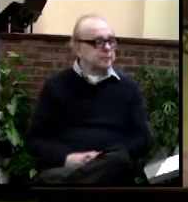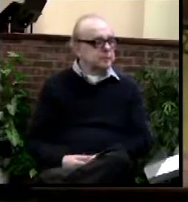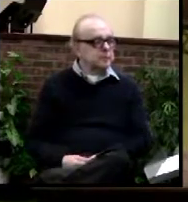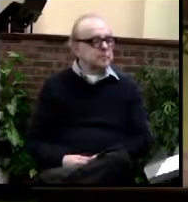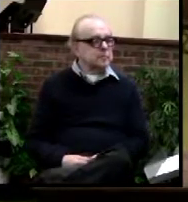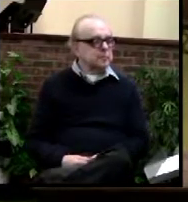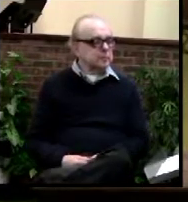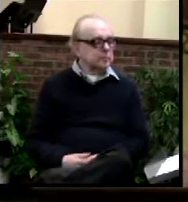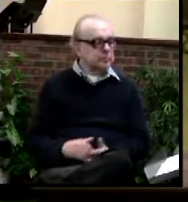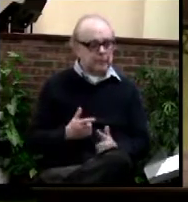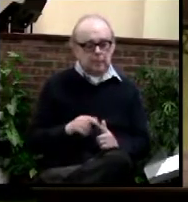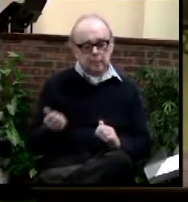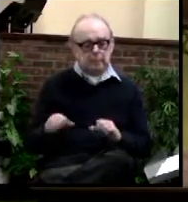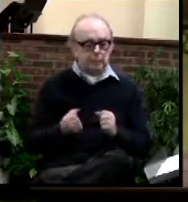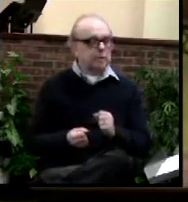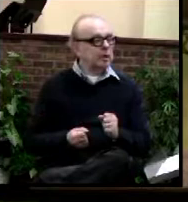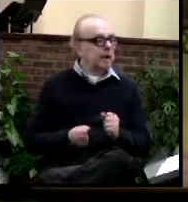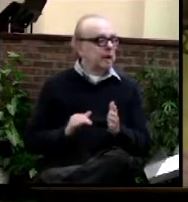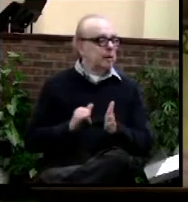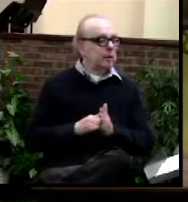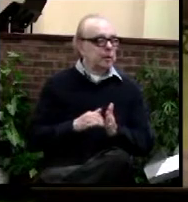And then he broke another one because he lied.